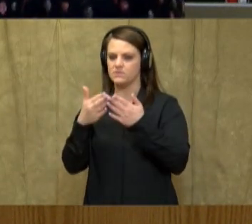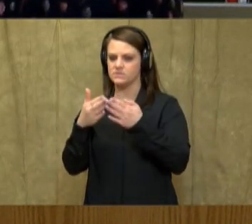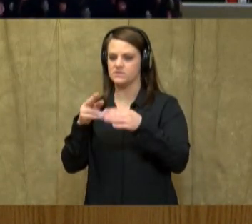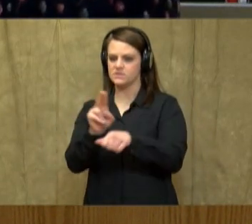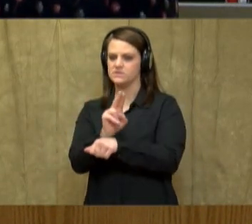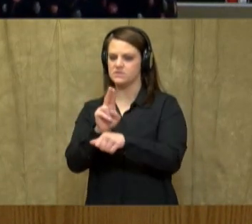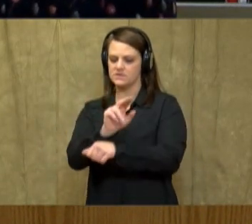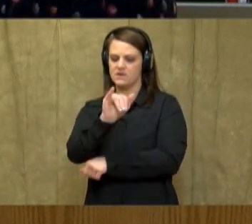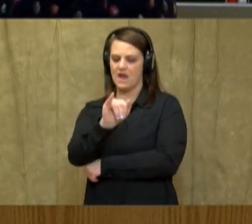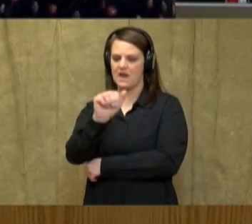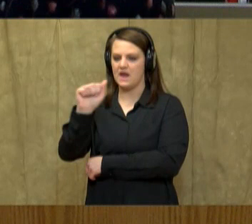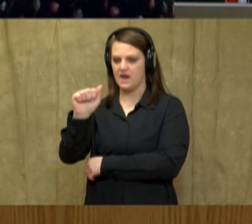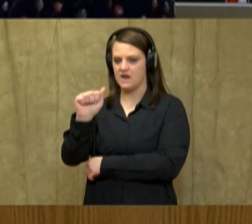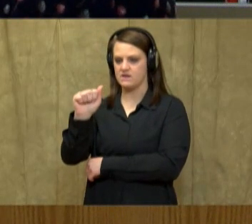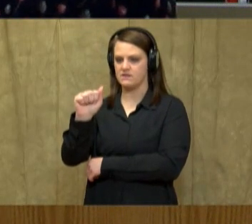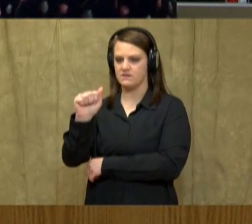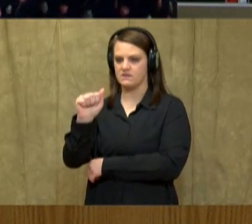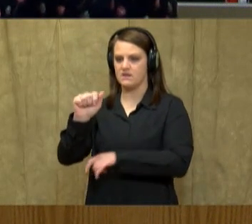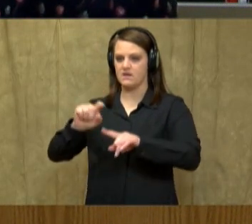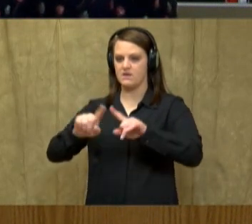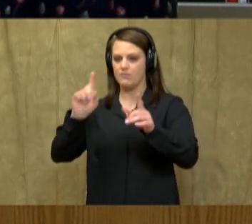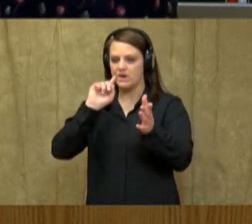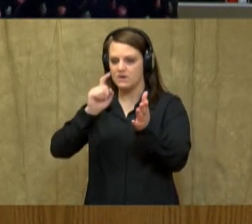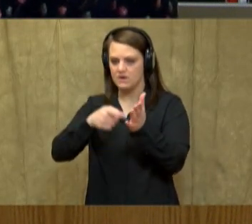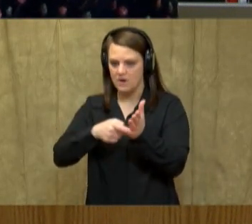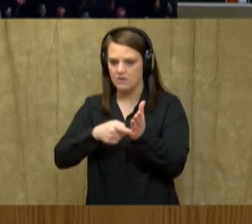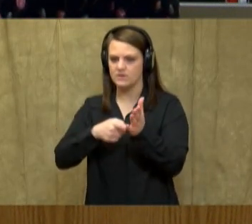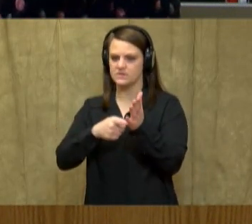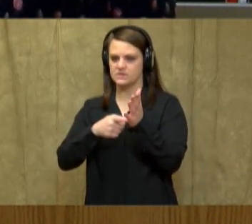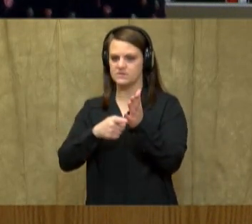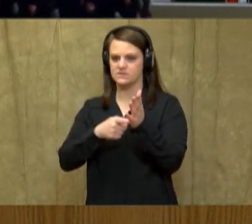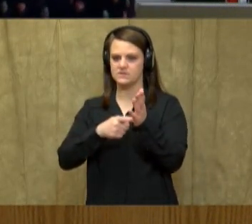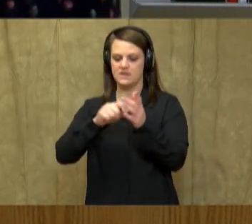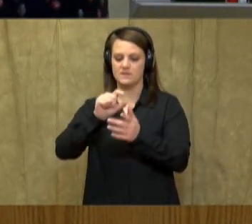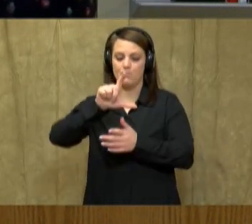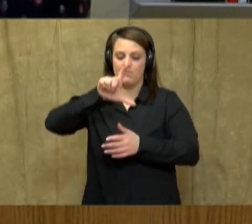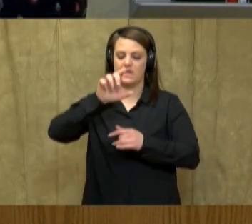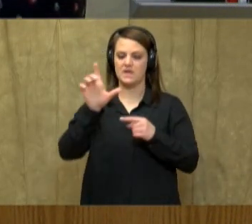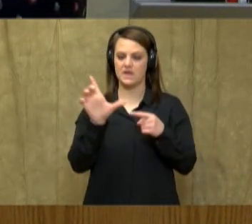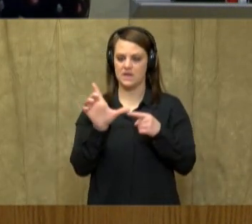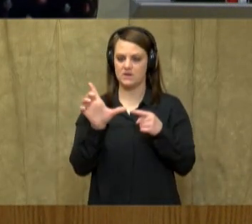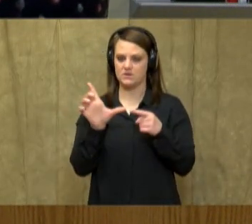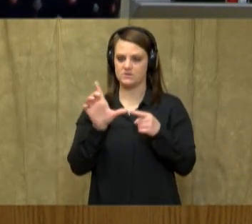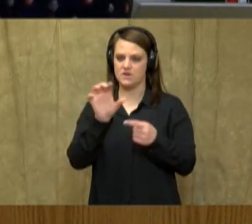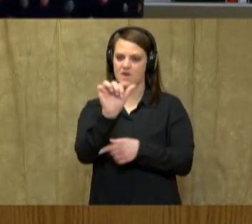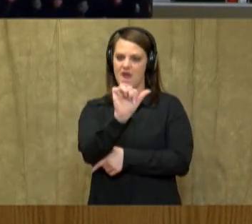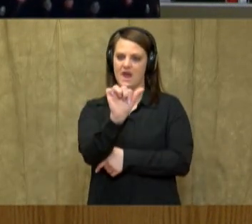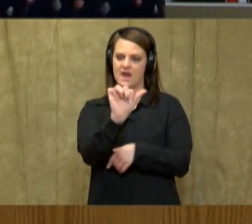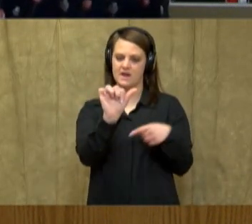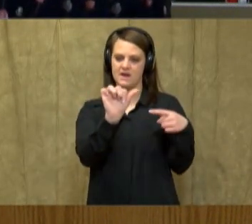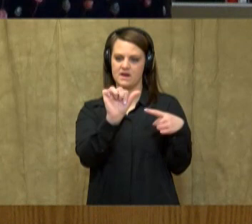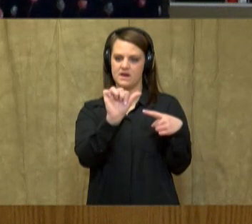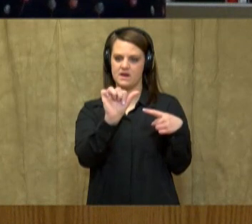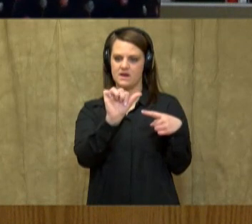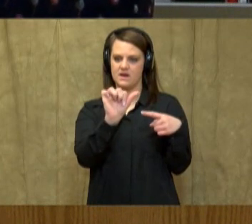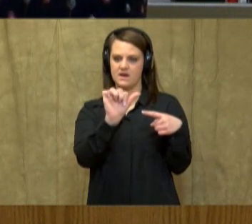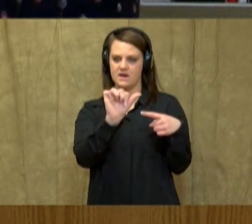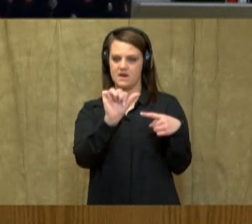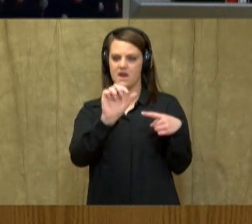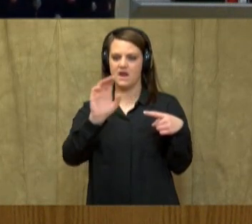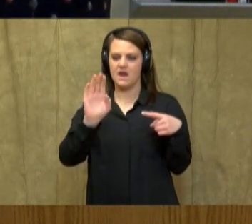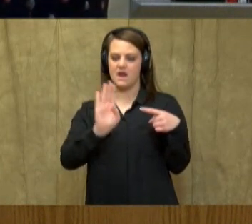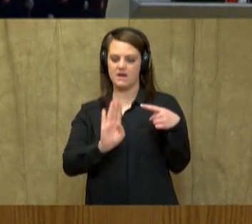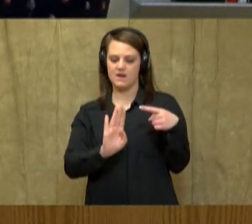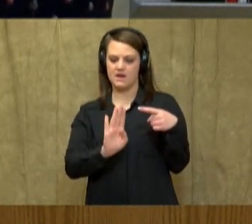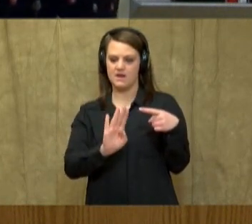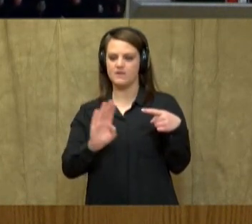want you to use the I with the capital A, but pay attention to these capital letters. Again, A is for A, B